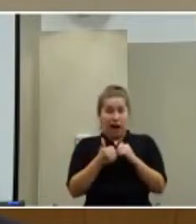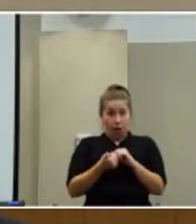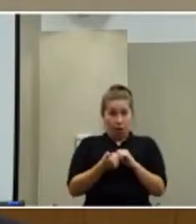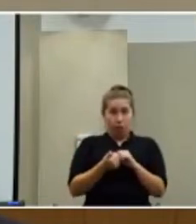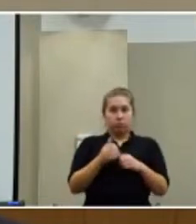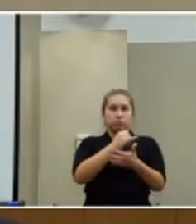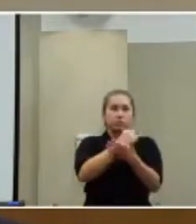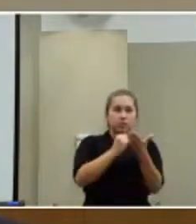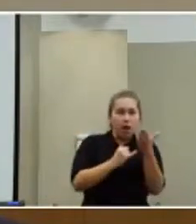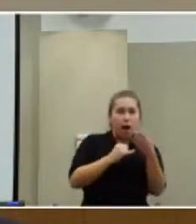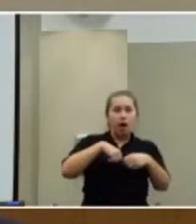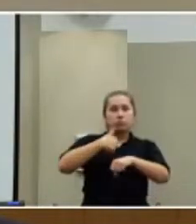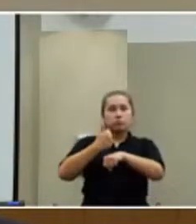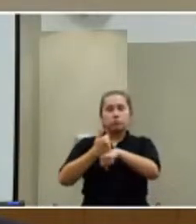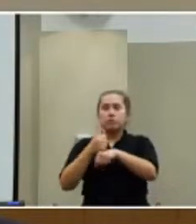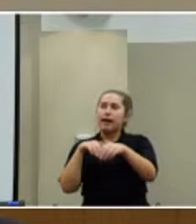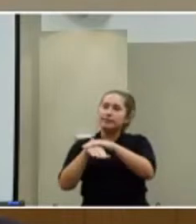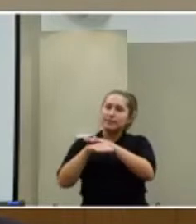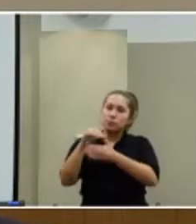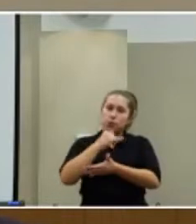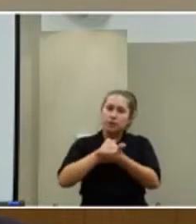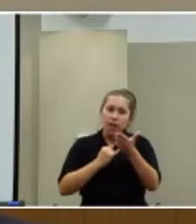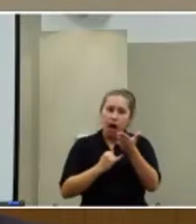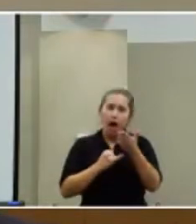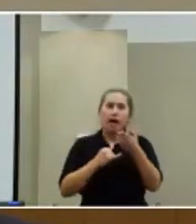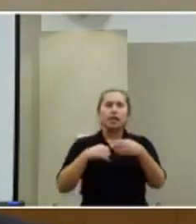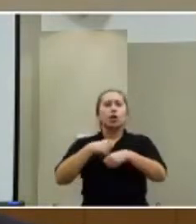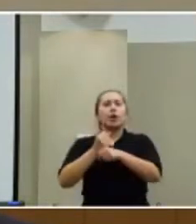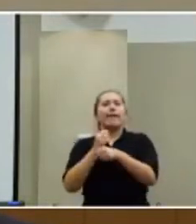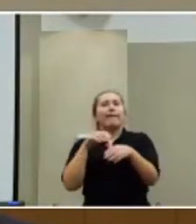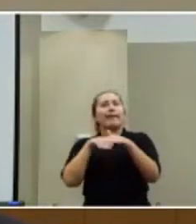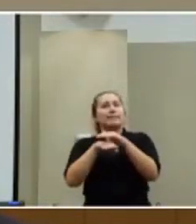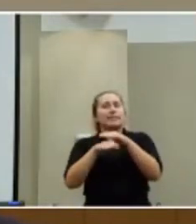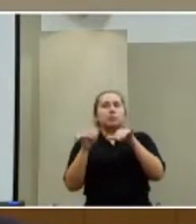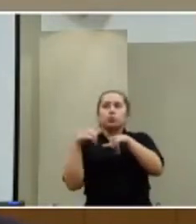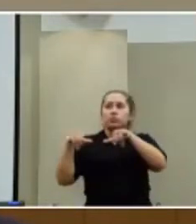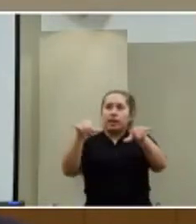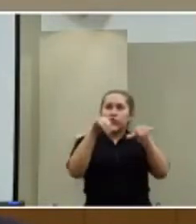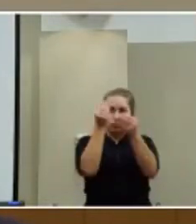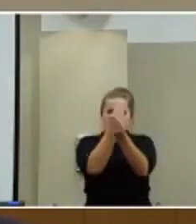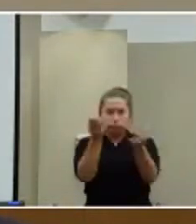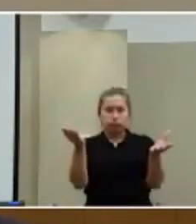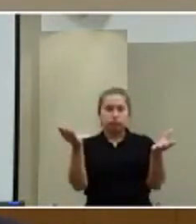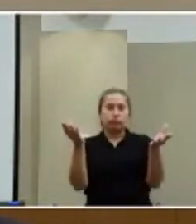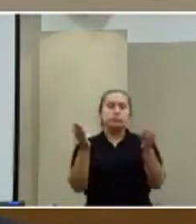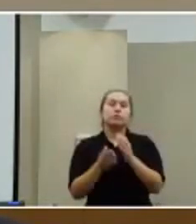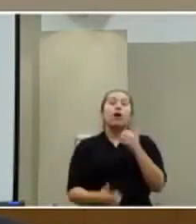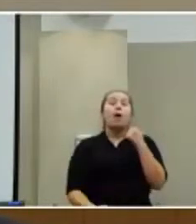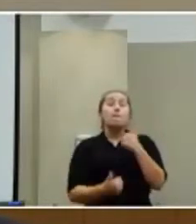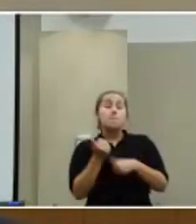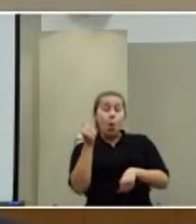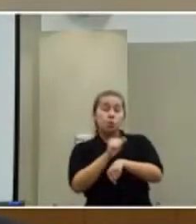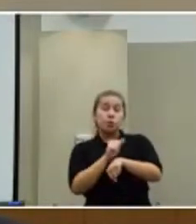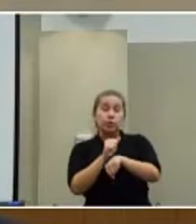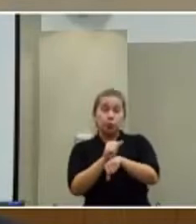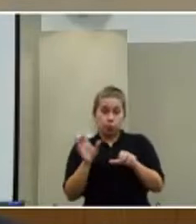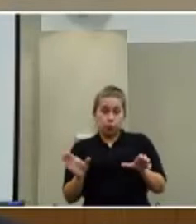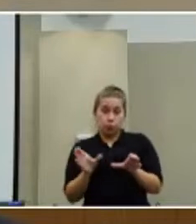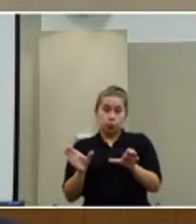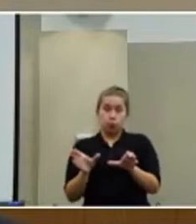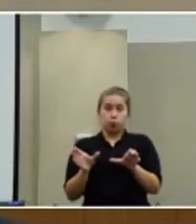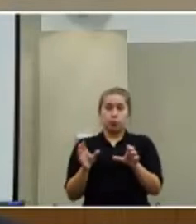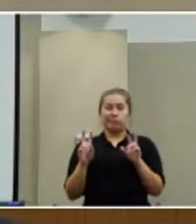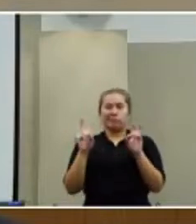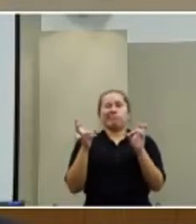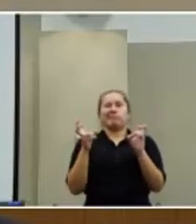creating accessible design and creating accessible standards and guidelines. Most of the work that we do is what